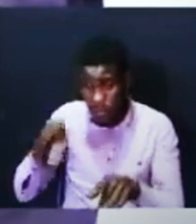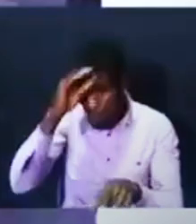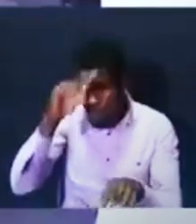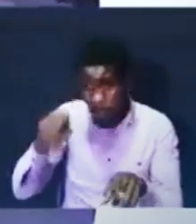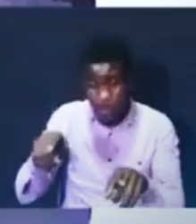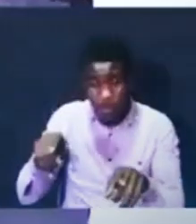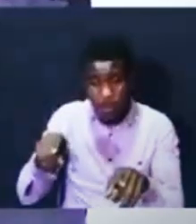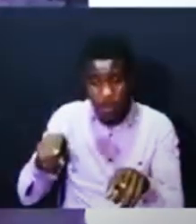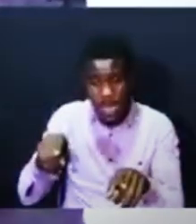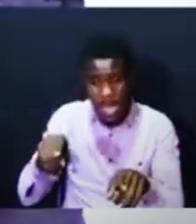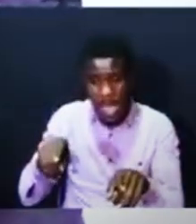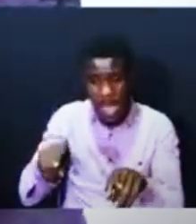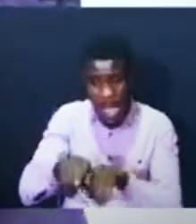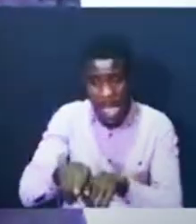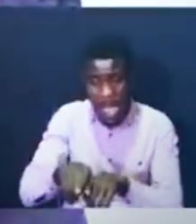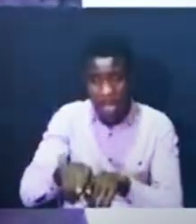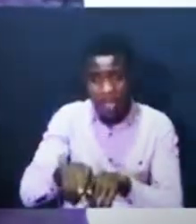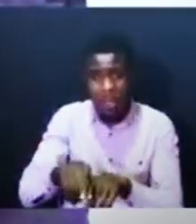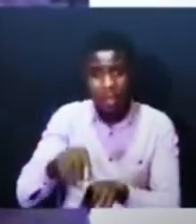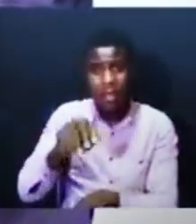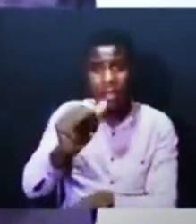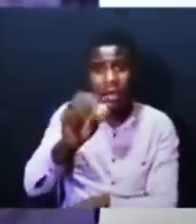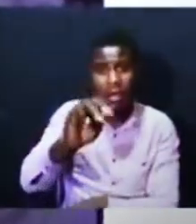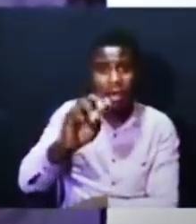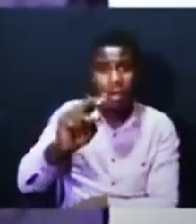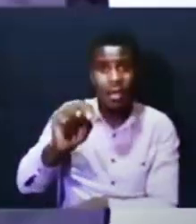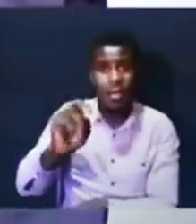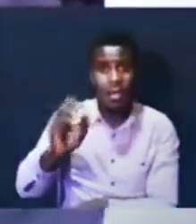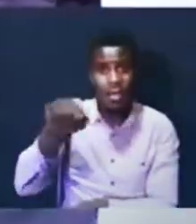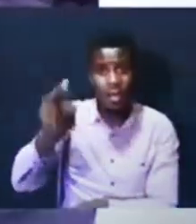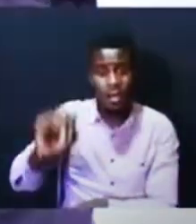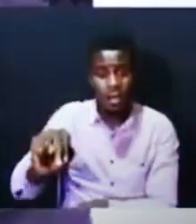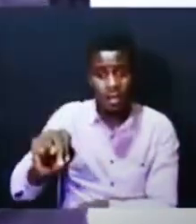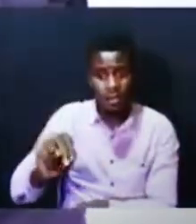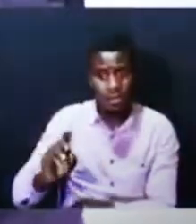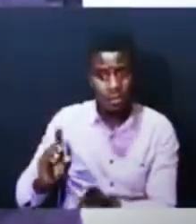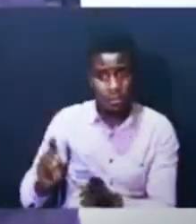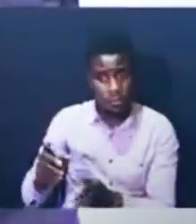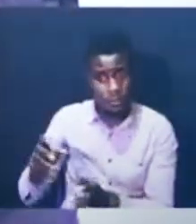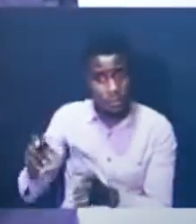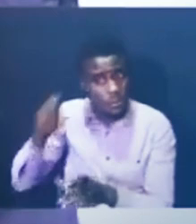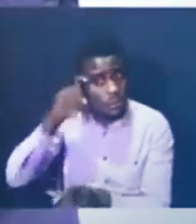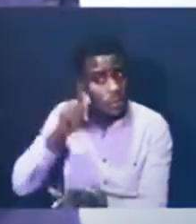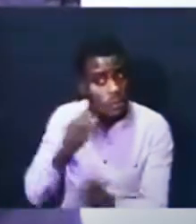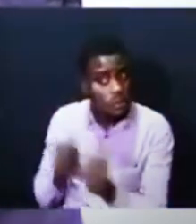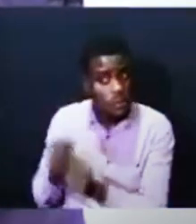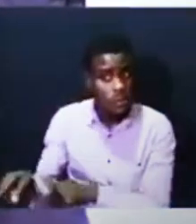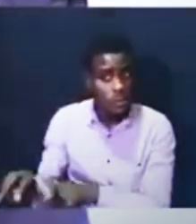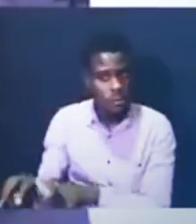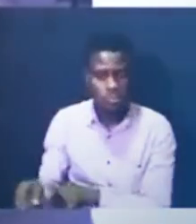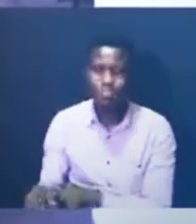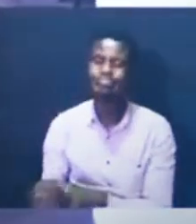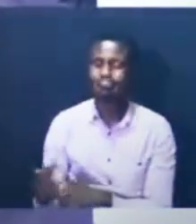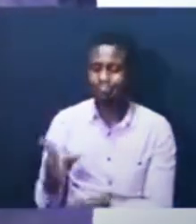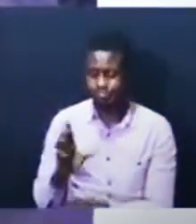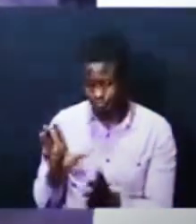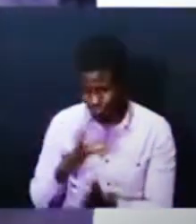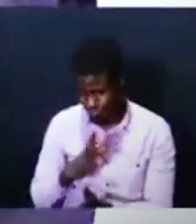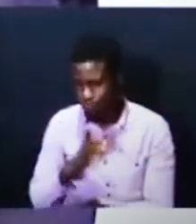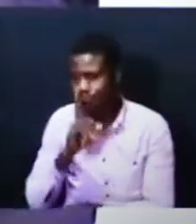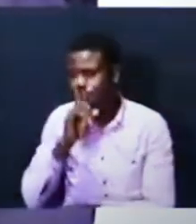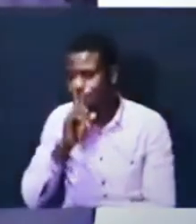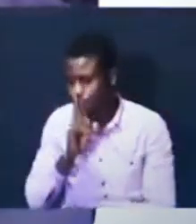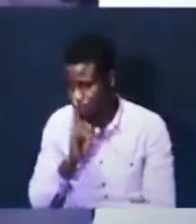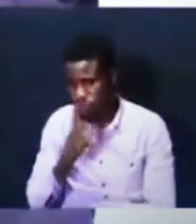He is your brother. Don't take this thing to heart. And Tamar lived in his brother Absalom's